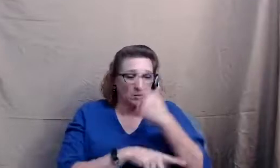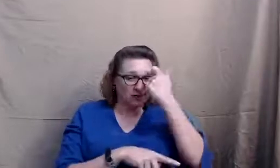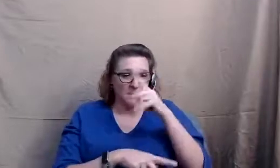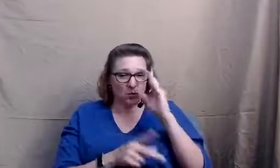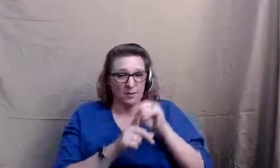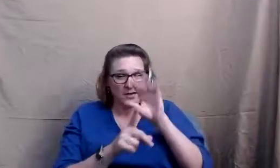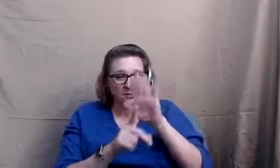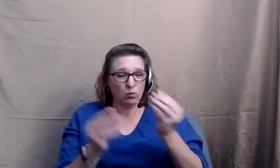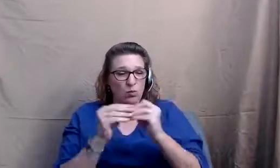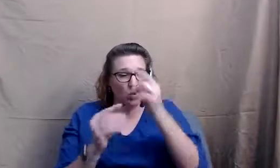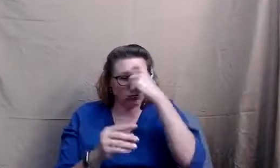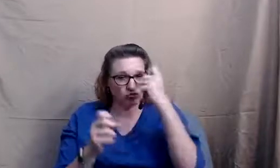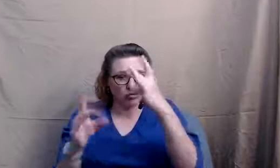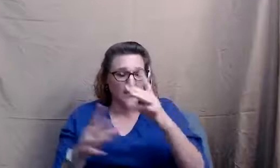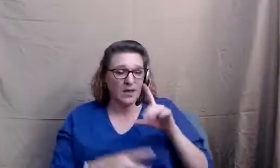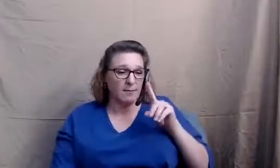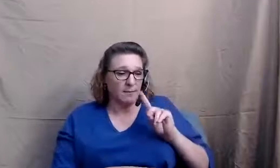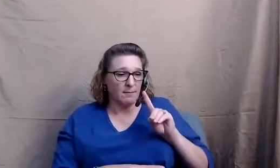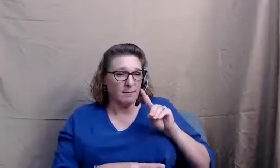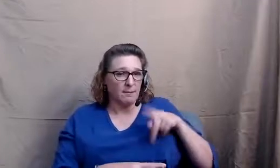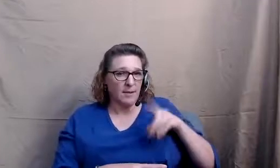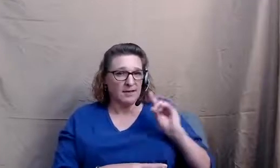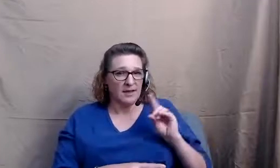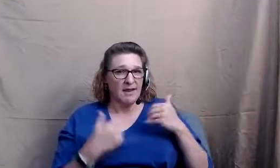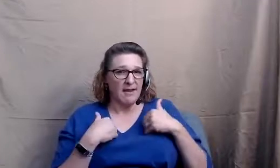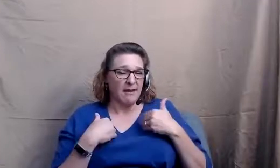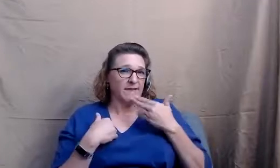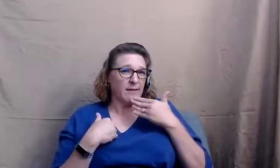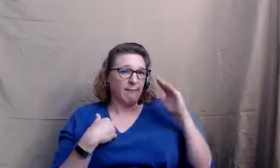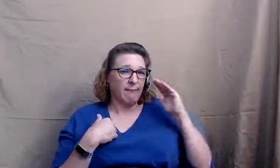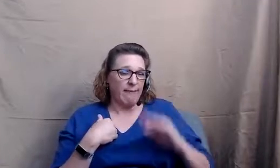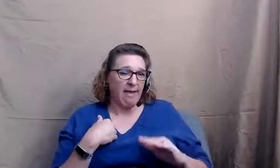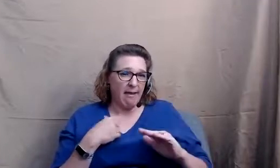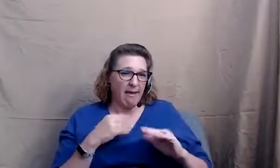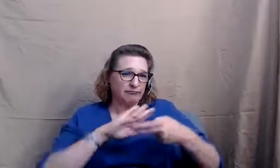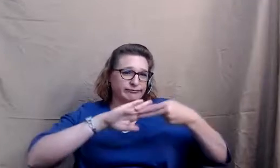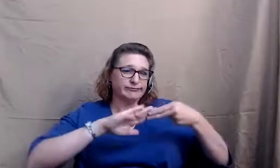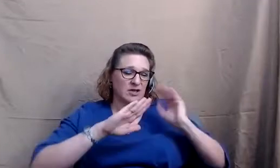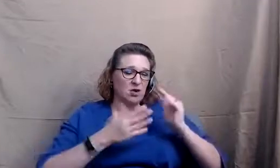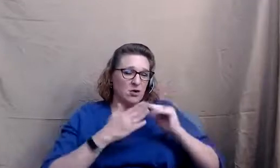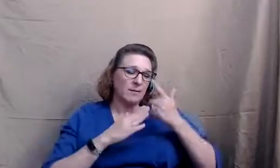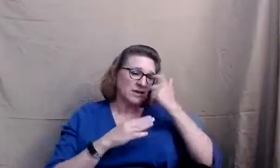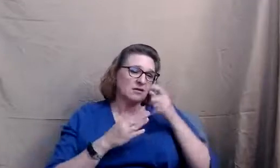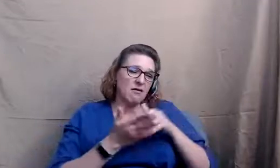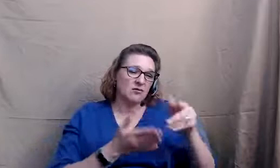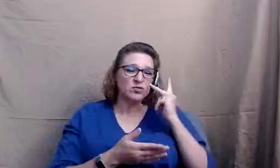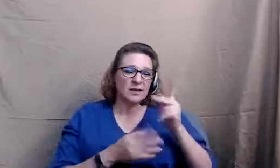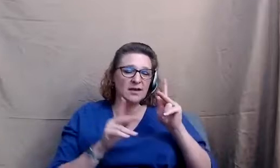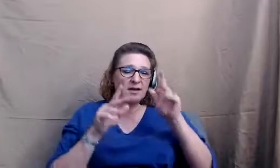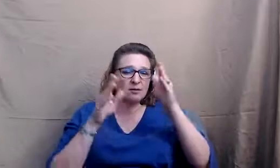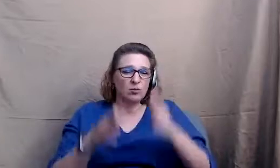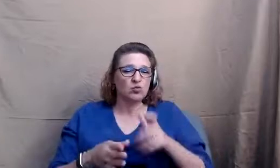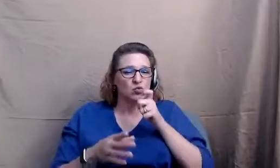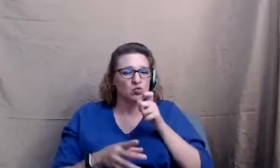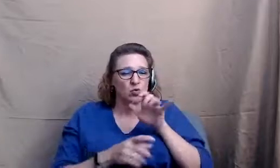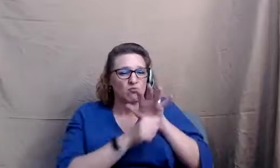to trauma. Public defenders have a really bad rap in our community because you're frequently seen as the people who are kind of pressuring our